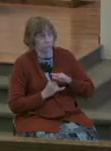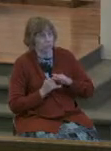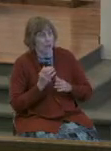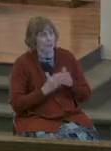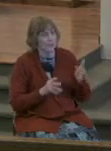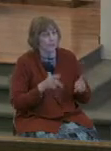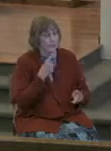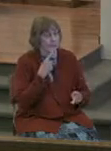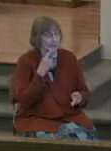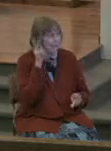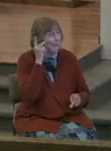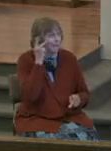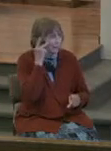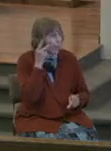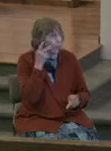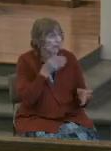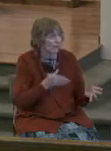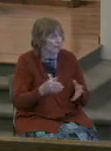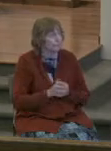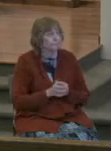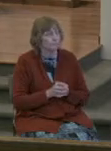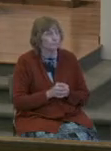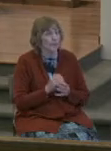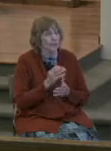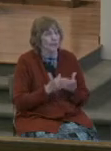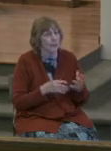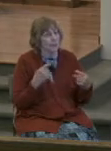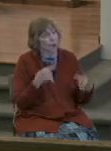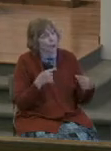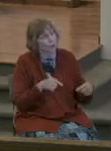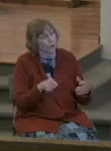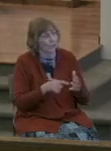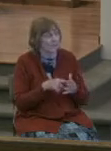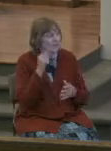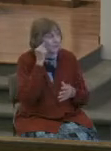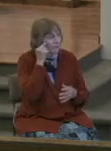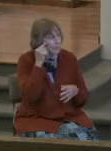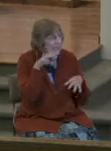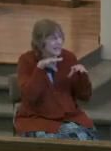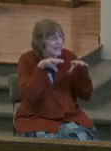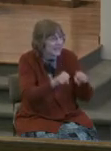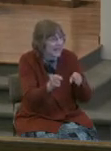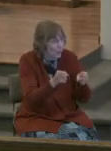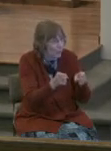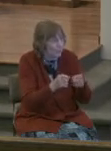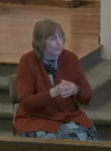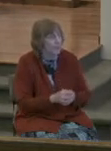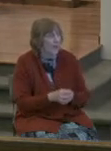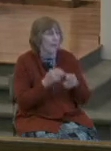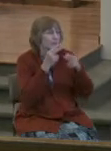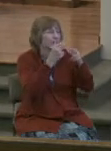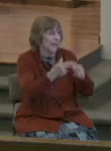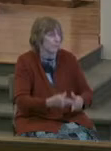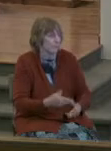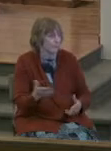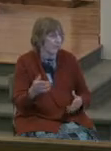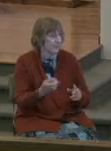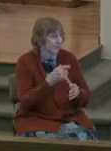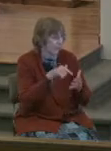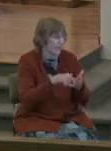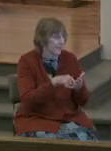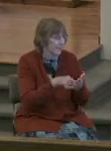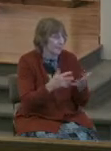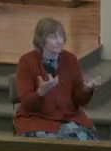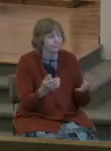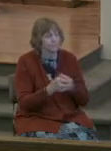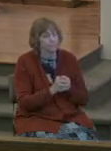this is a political weapon. Some people have argued this is a government takeover. And I'm just naming some things that have come out of this.